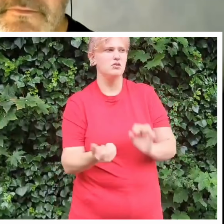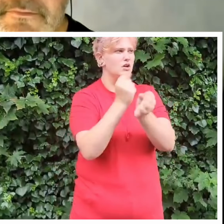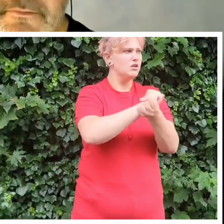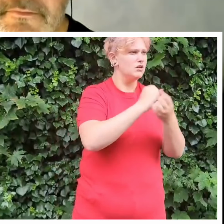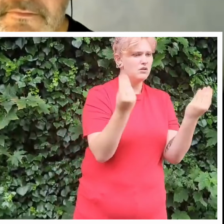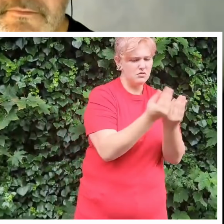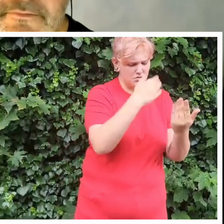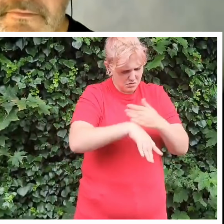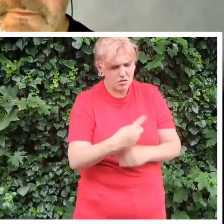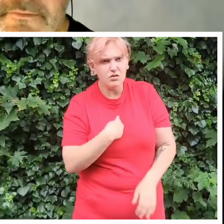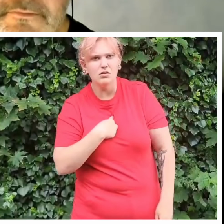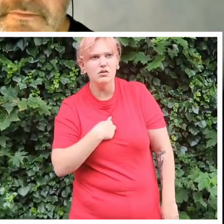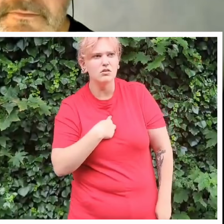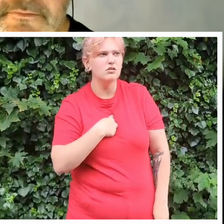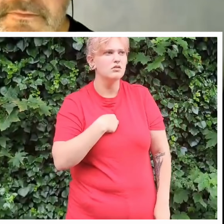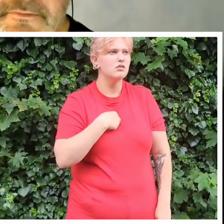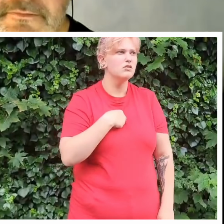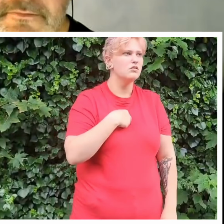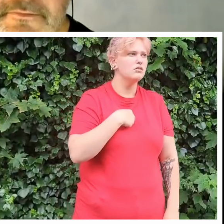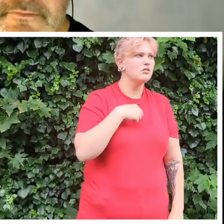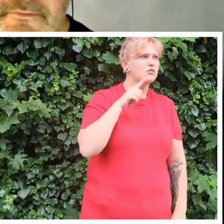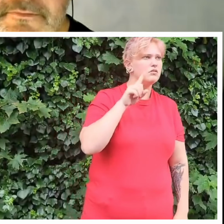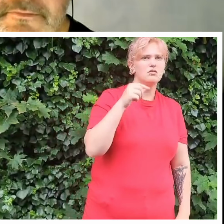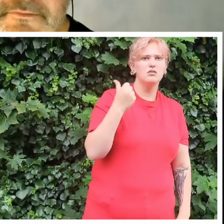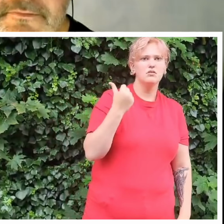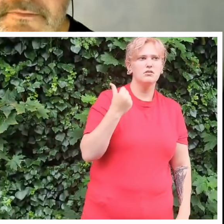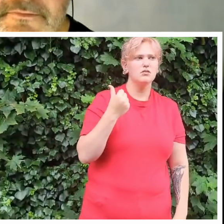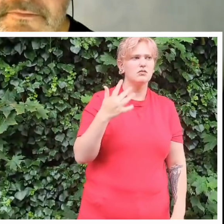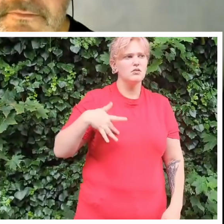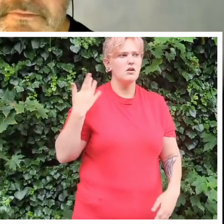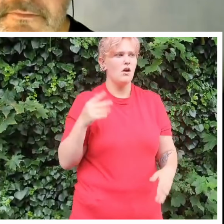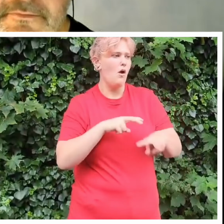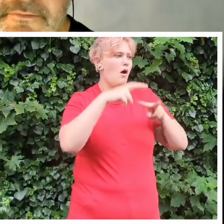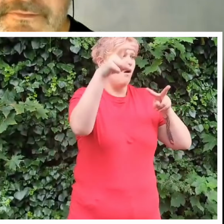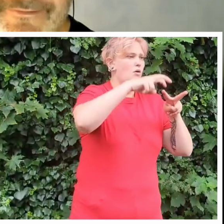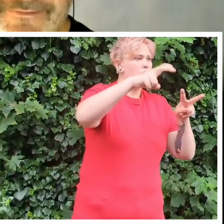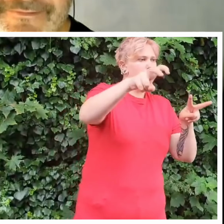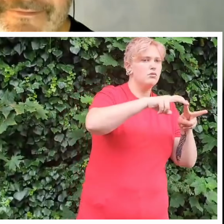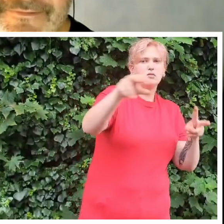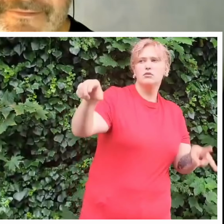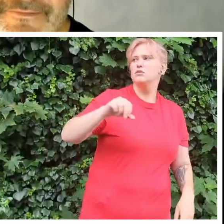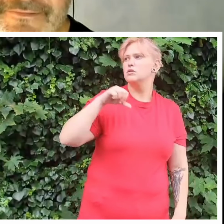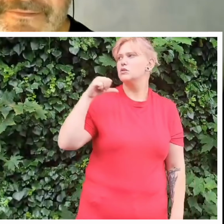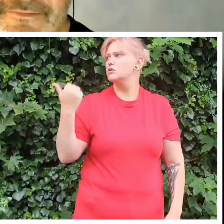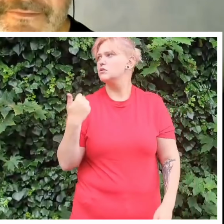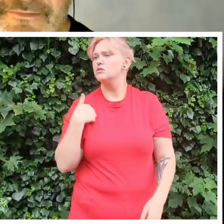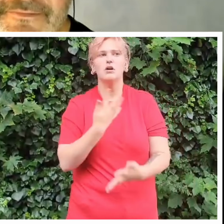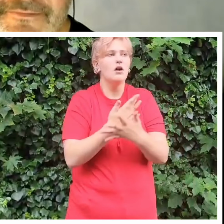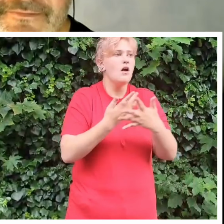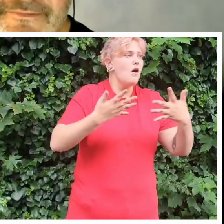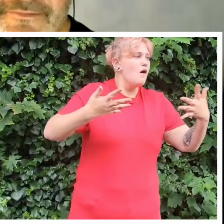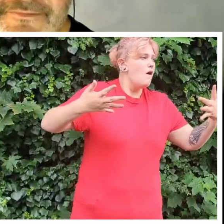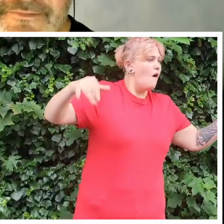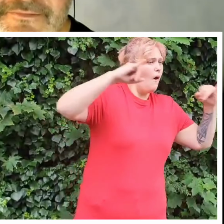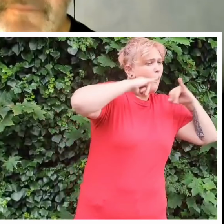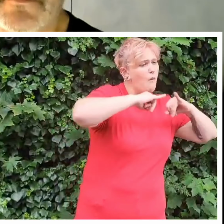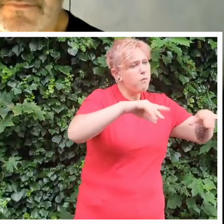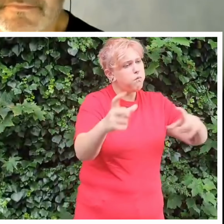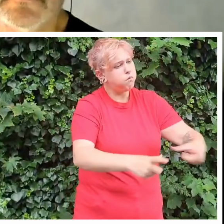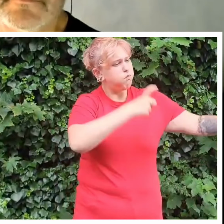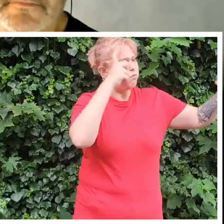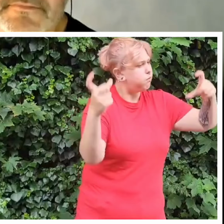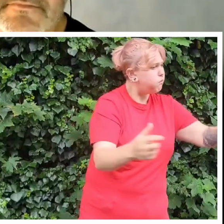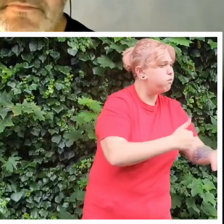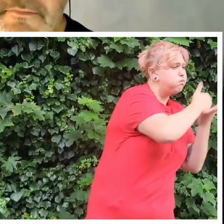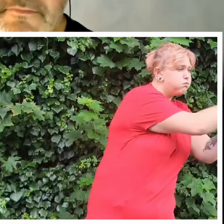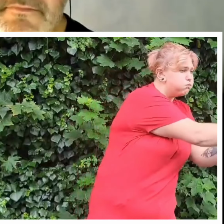change within me. And life is a journey. And I have many modalities that help me along the